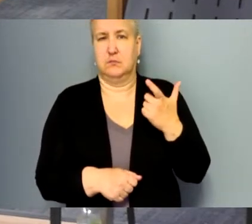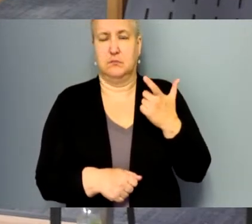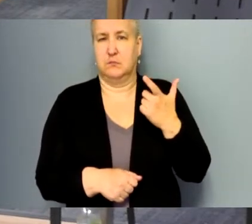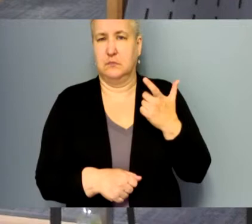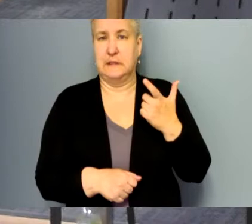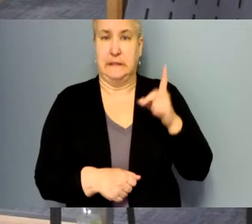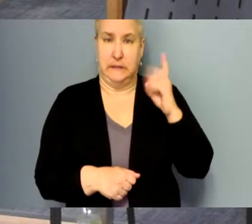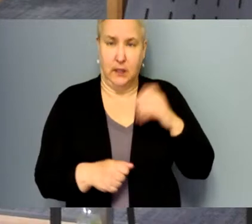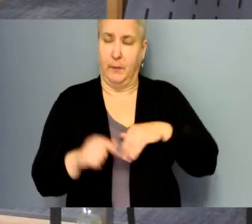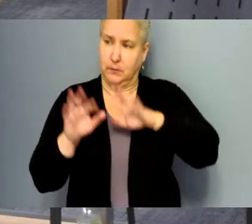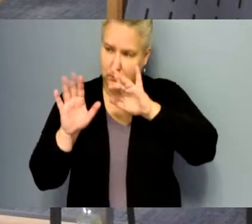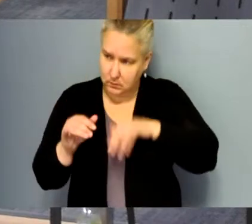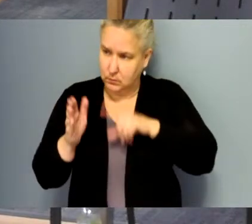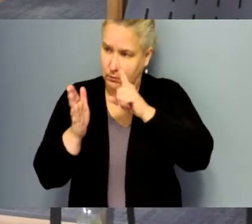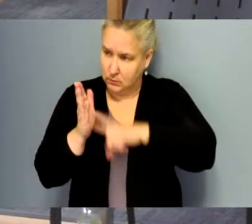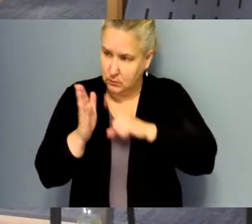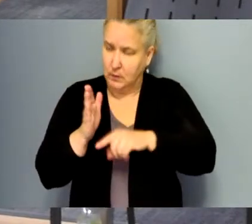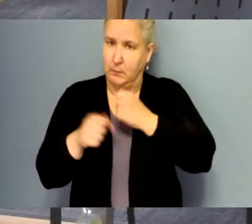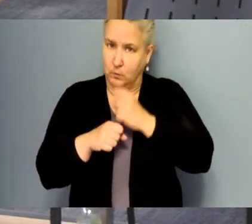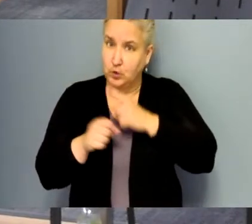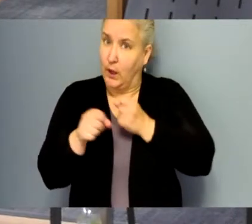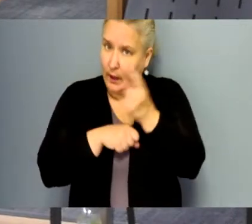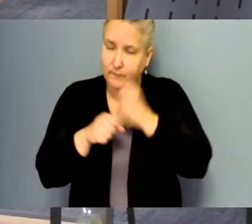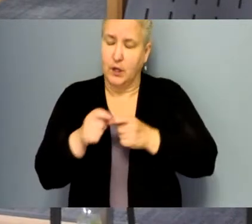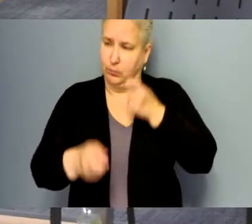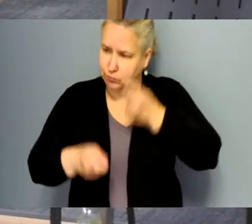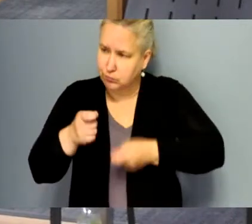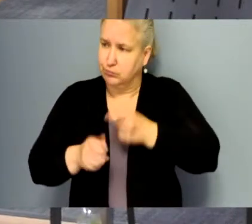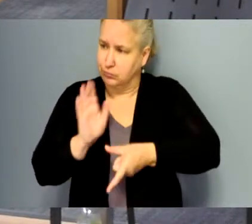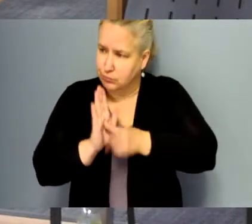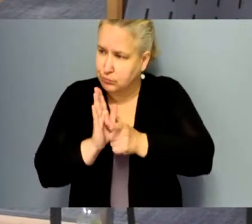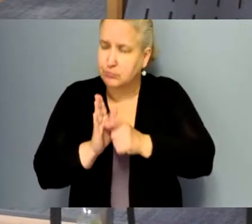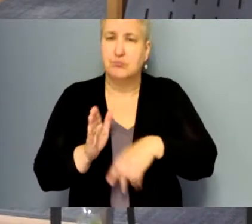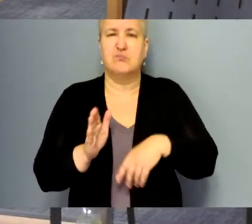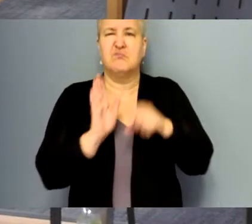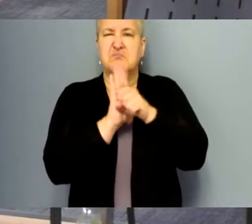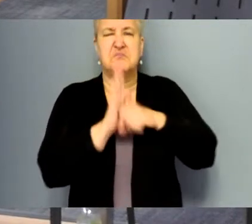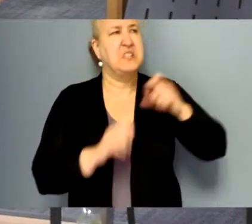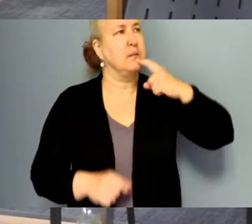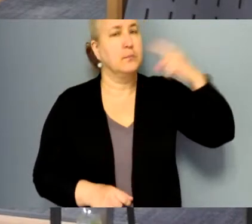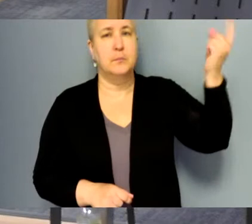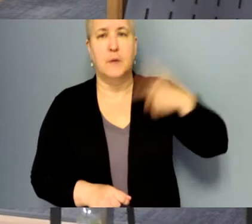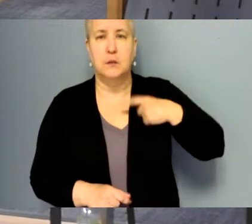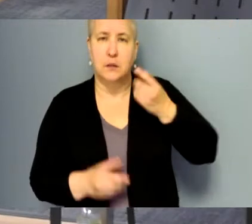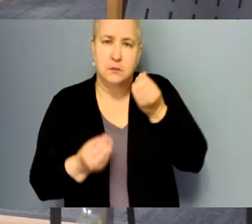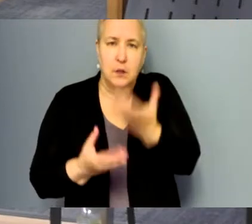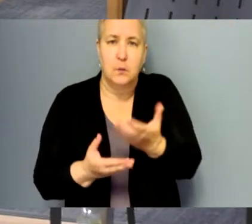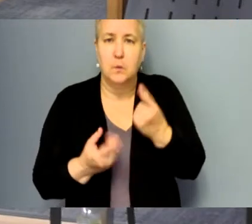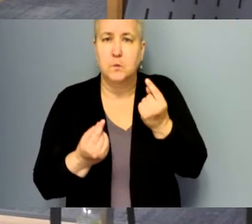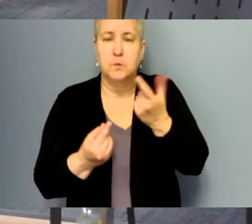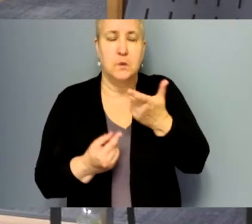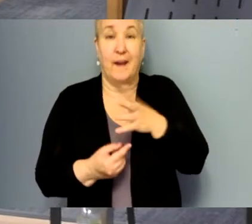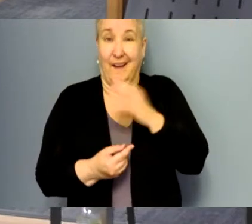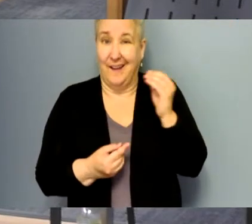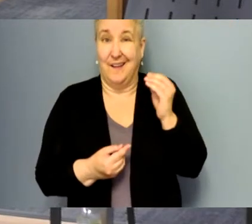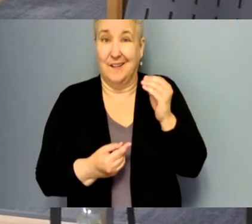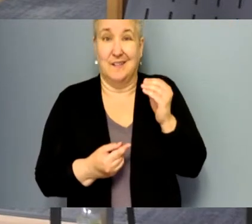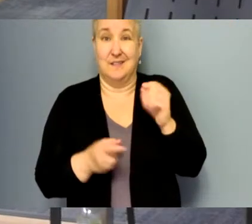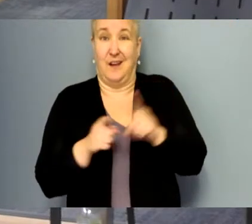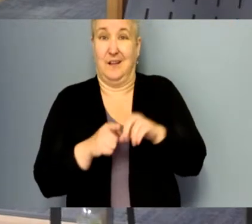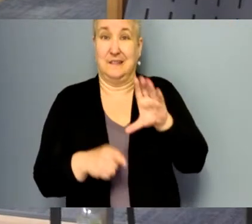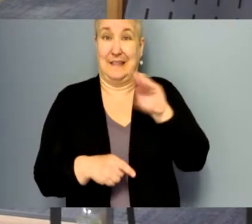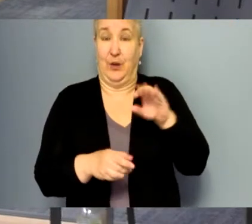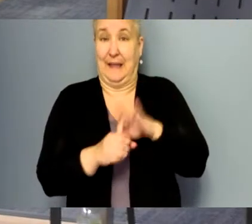and making sure it's changed and reviewed every year, the state's gonna come down and mandate and tell you guys what to do. And as county